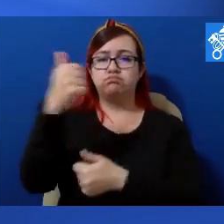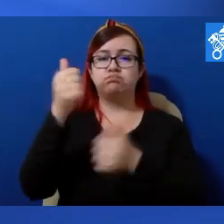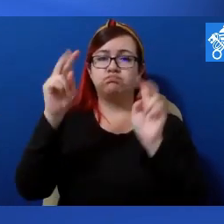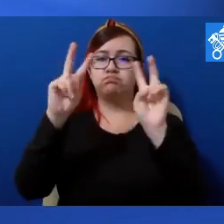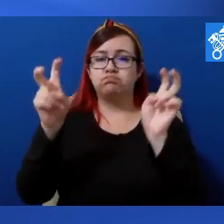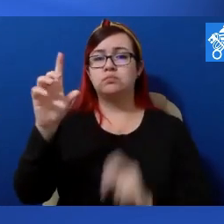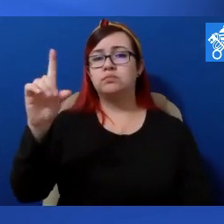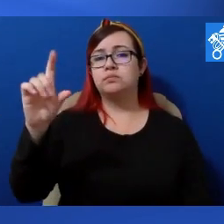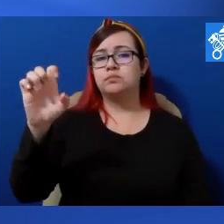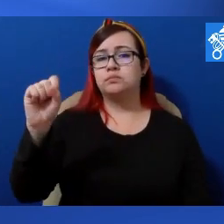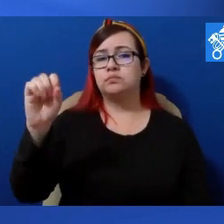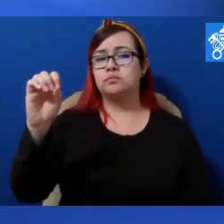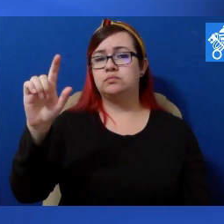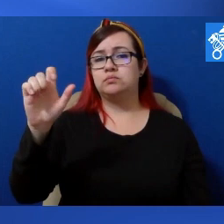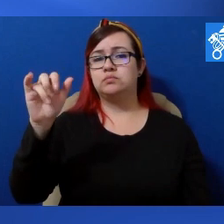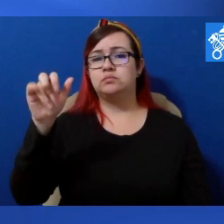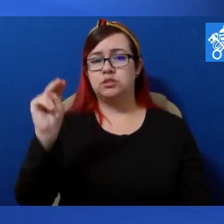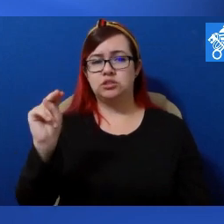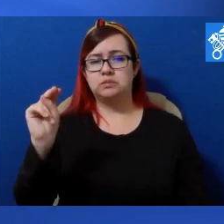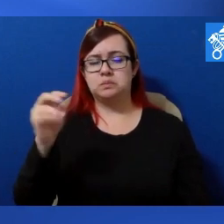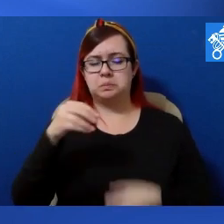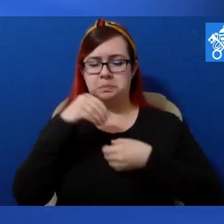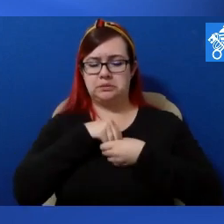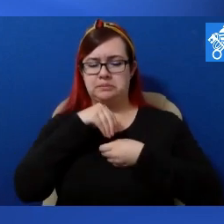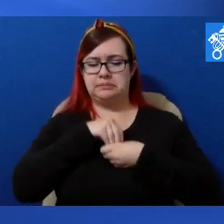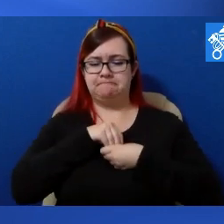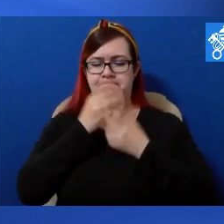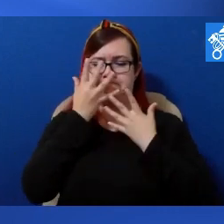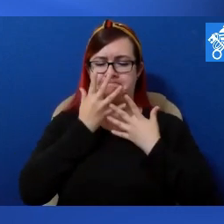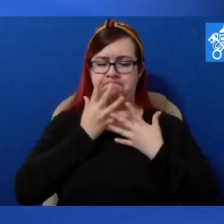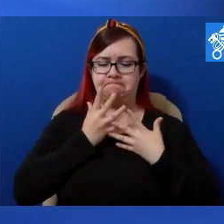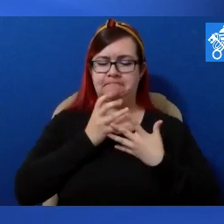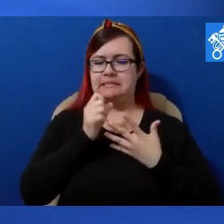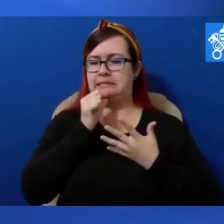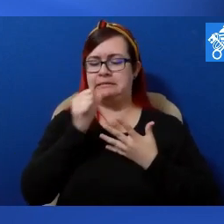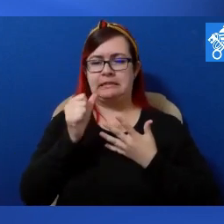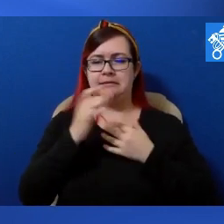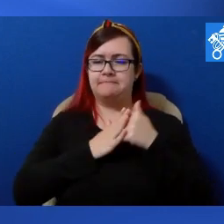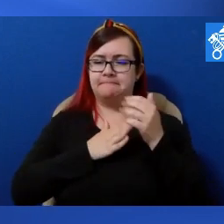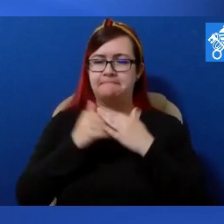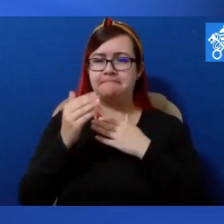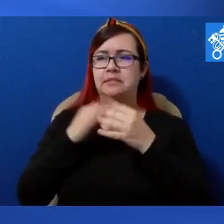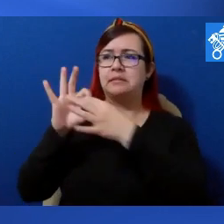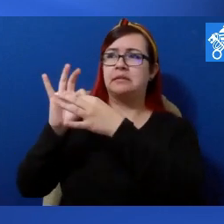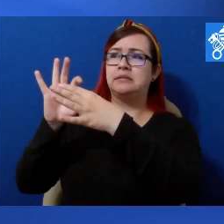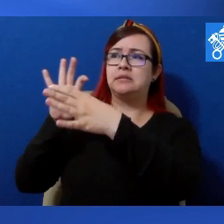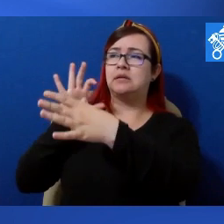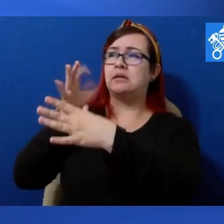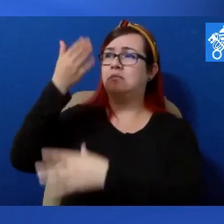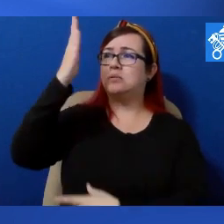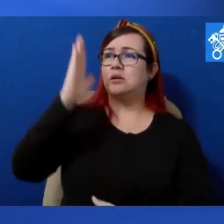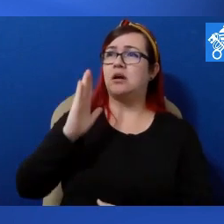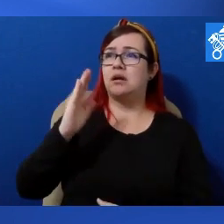masters call desolation, those moments when we experience interior darkness, unrest,